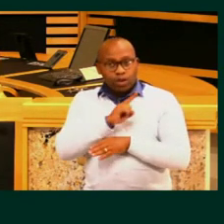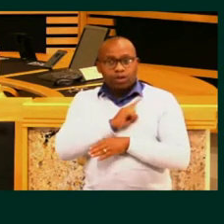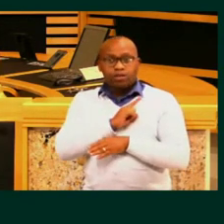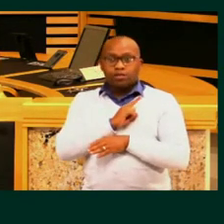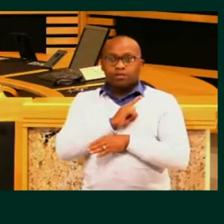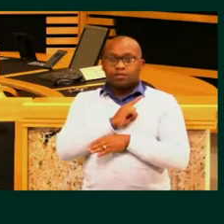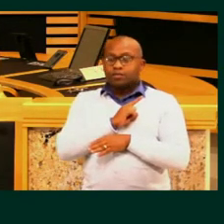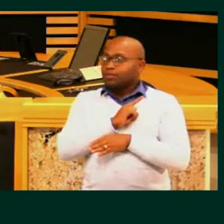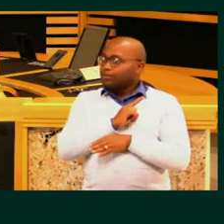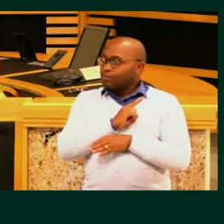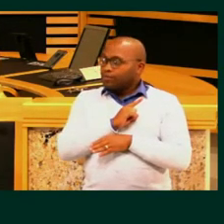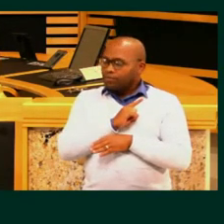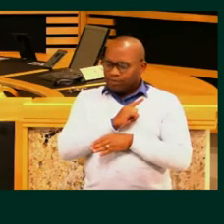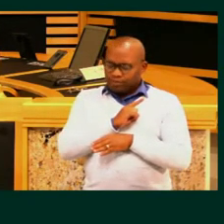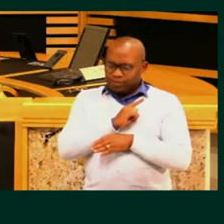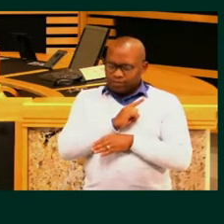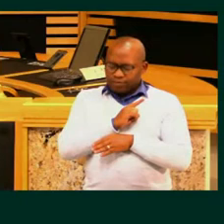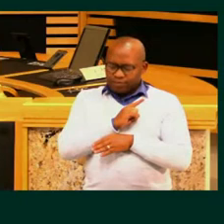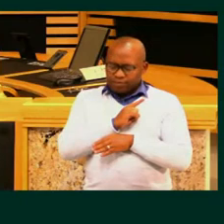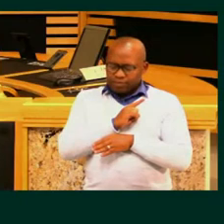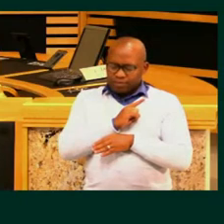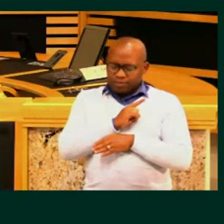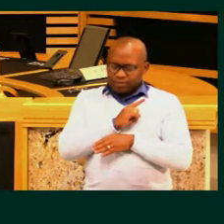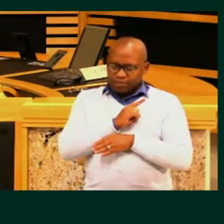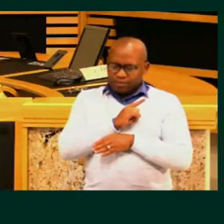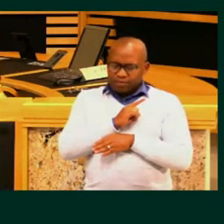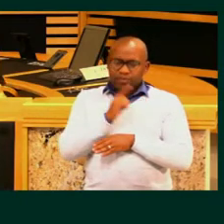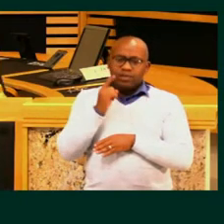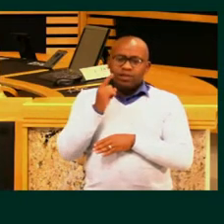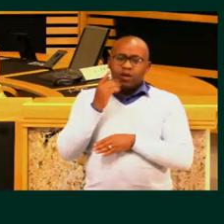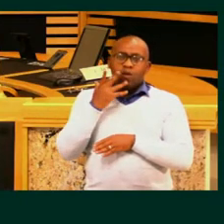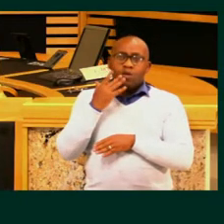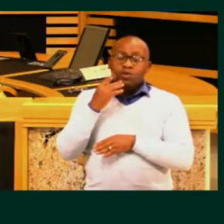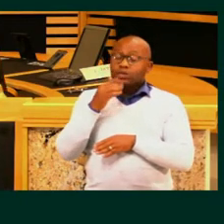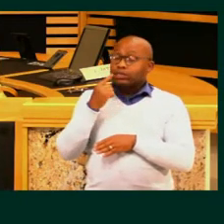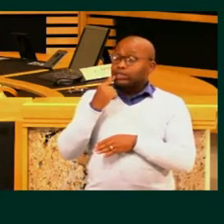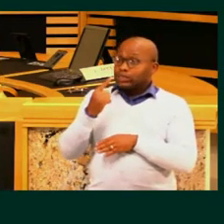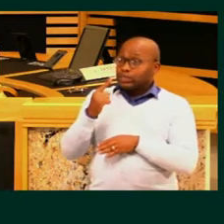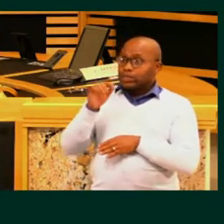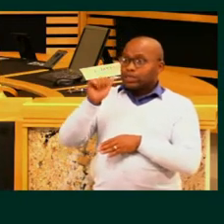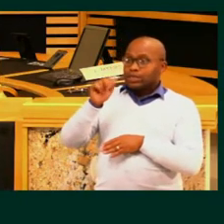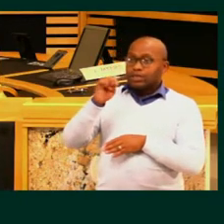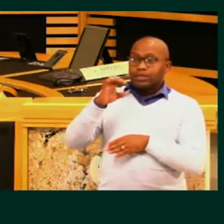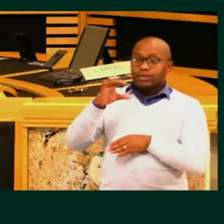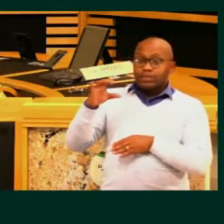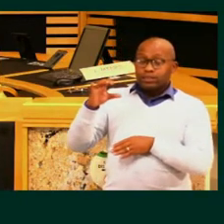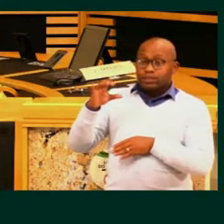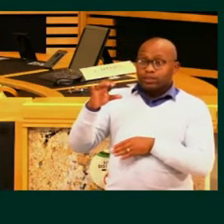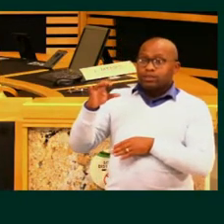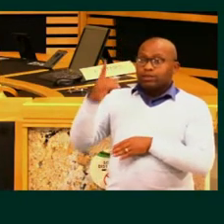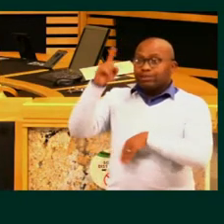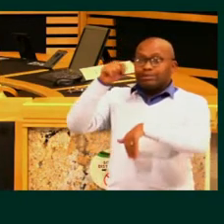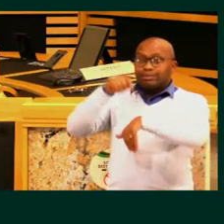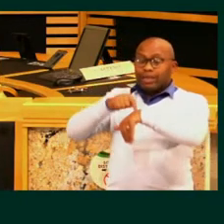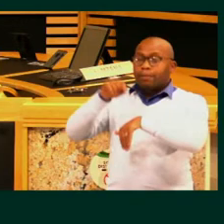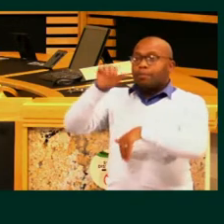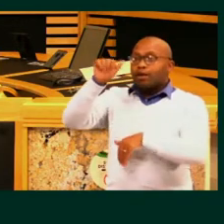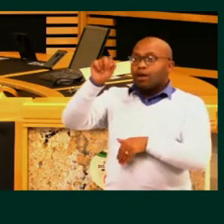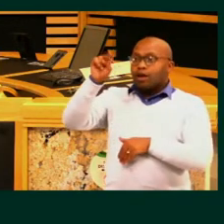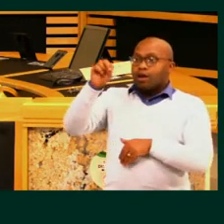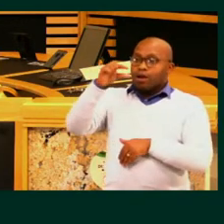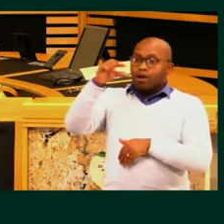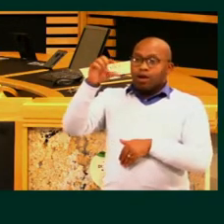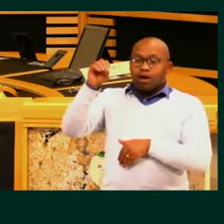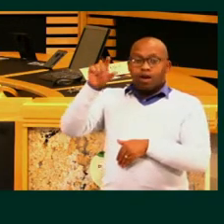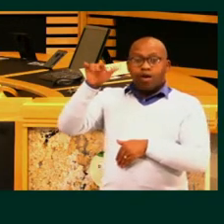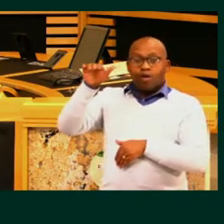concluding the African National Congress women section in the capital of Angola one of the greatest